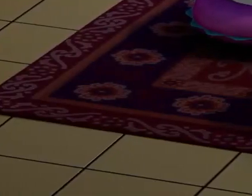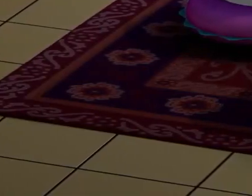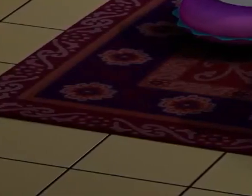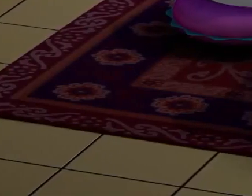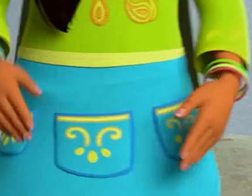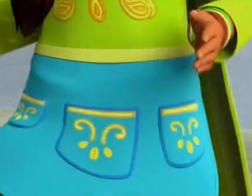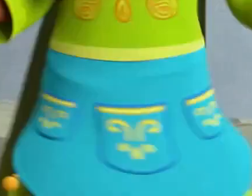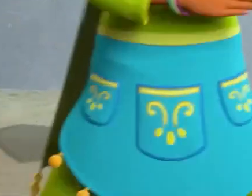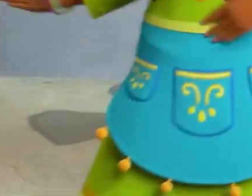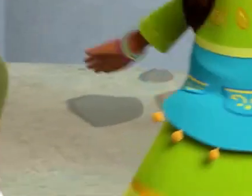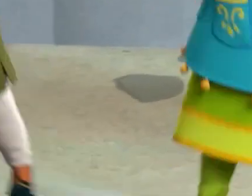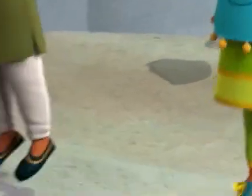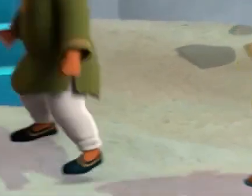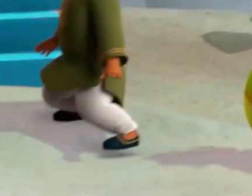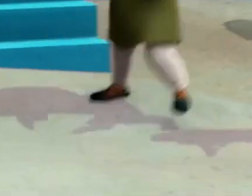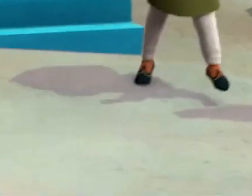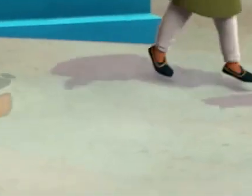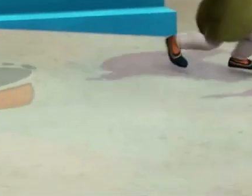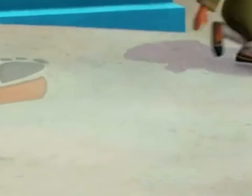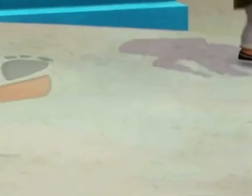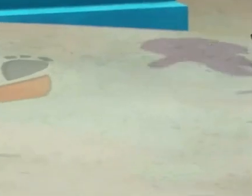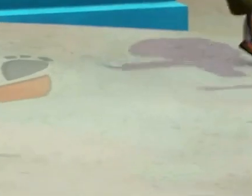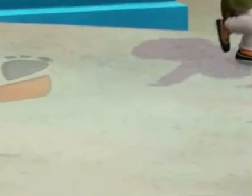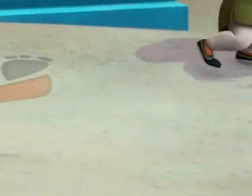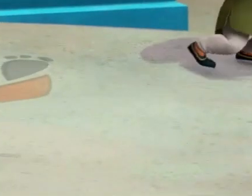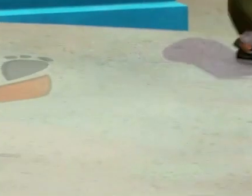family and friends. Think of others and joy and